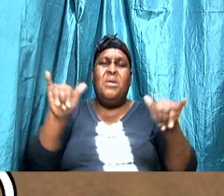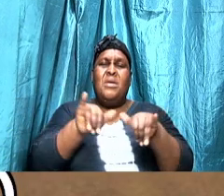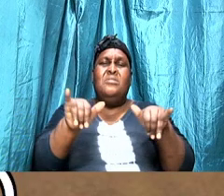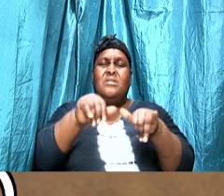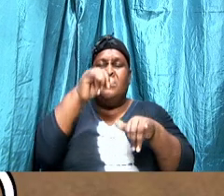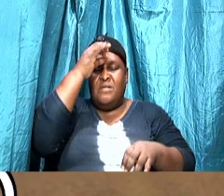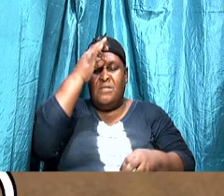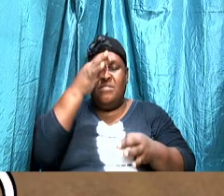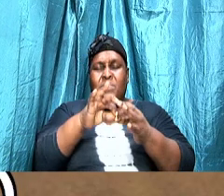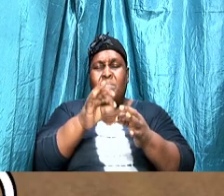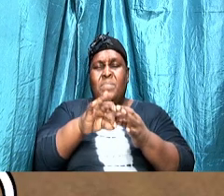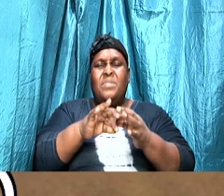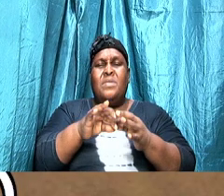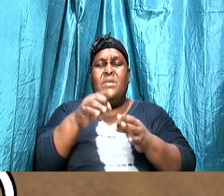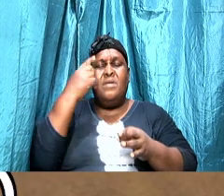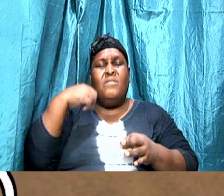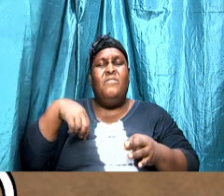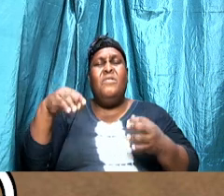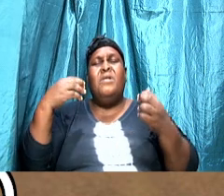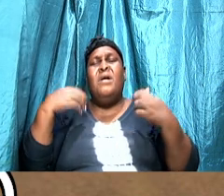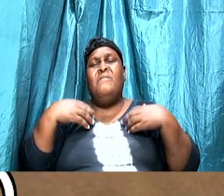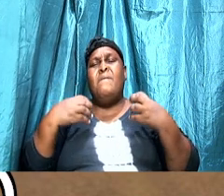many members in one body,